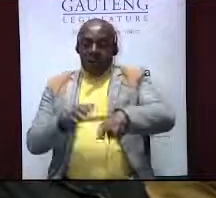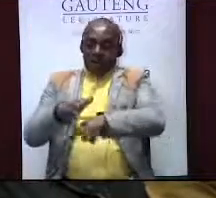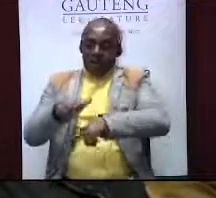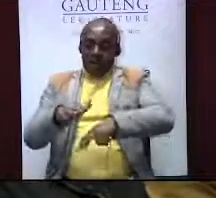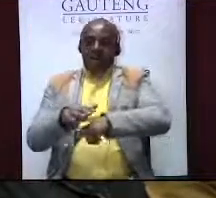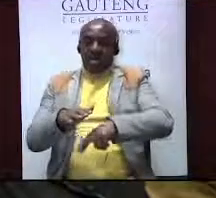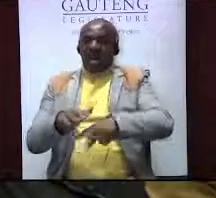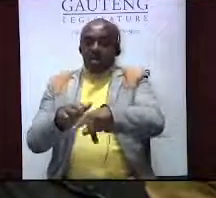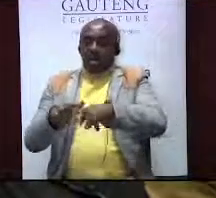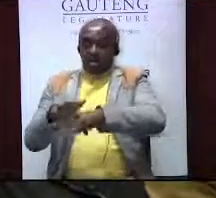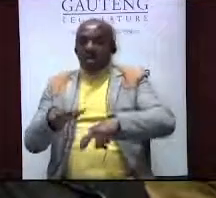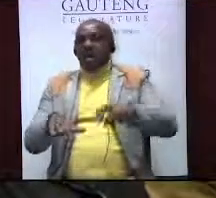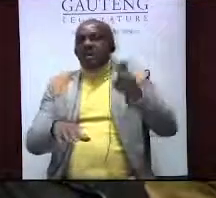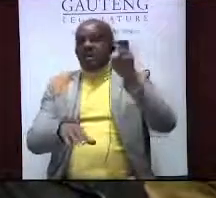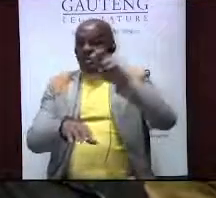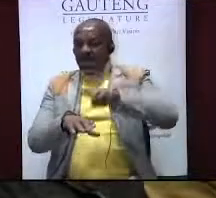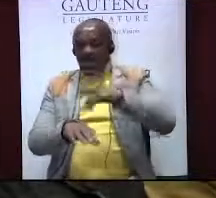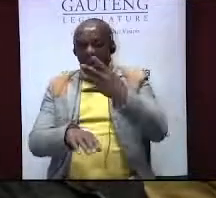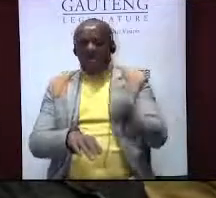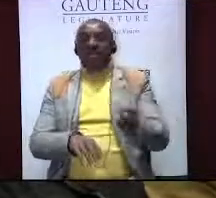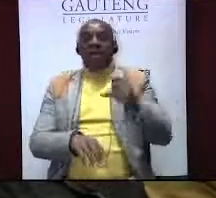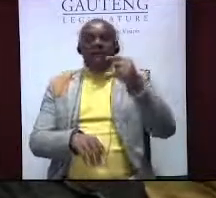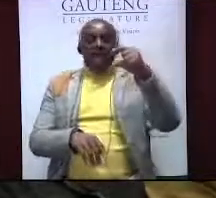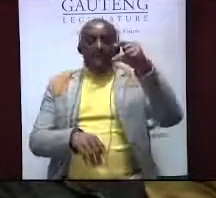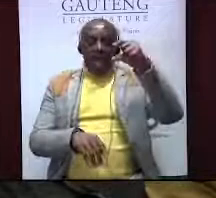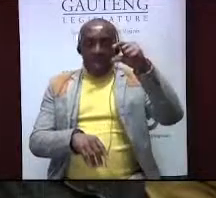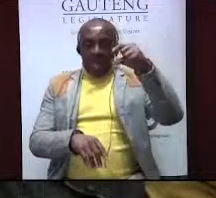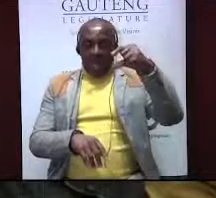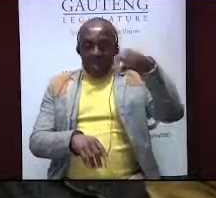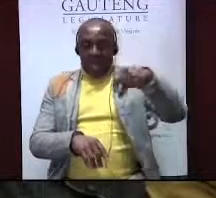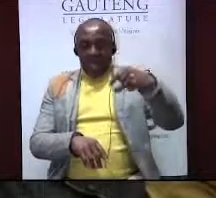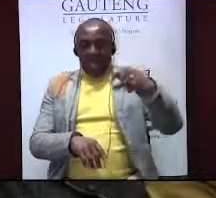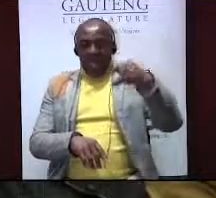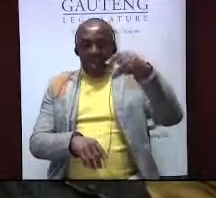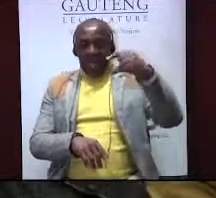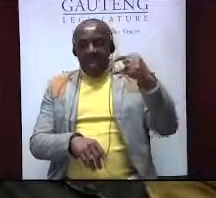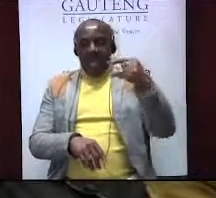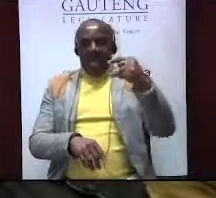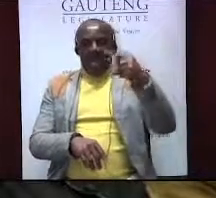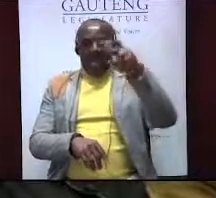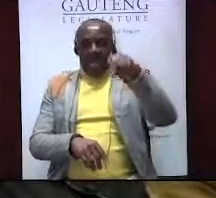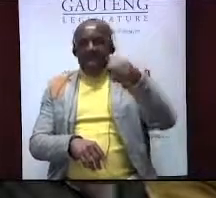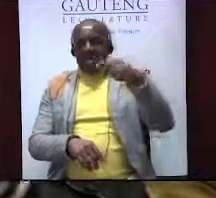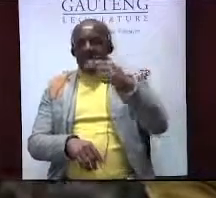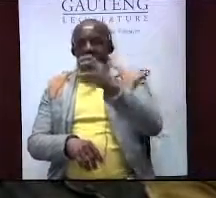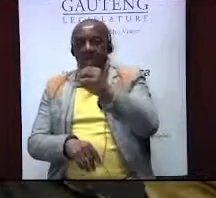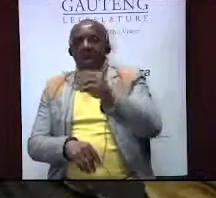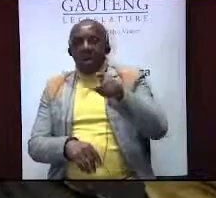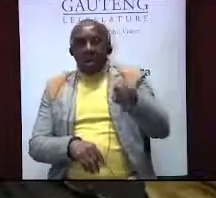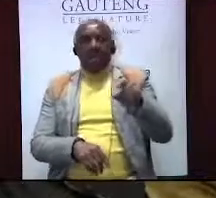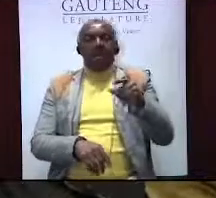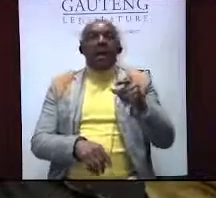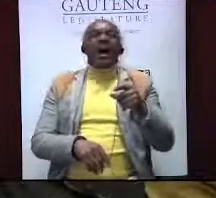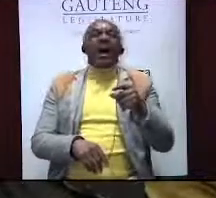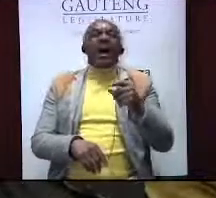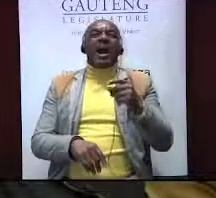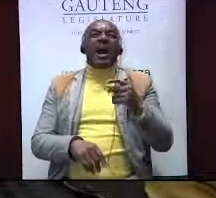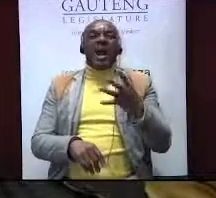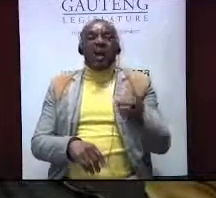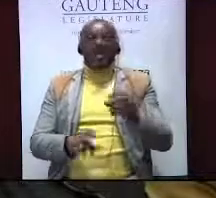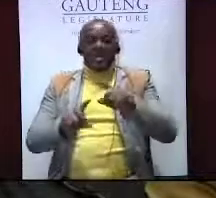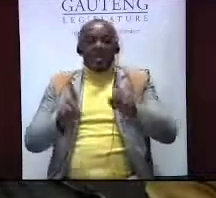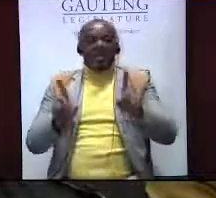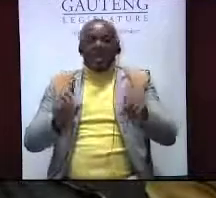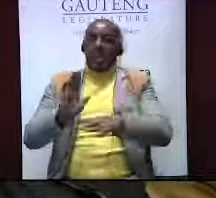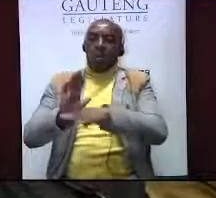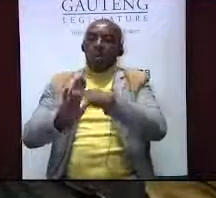kreng those NGOs le bo meba ile ngore they are active from there re kopane gore o ira eng u ira eng u ira eng di problem di ko kae ga ke